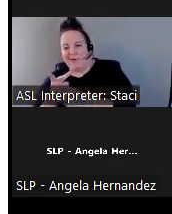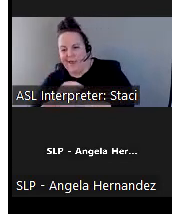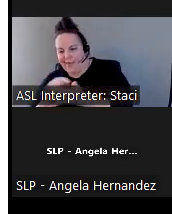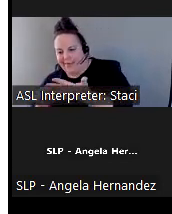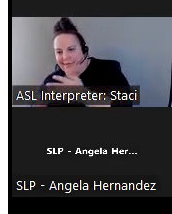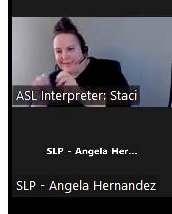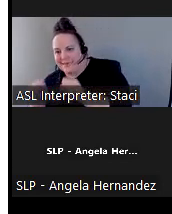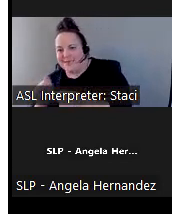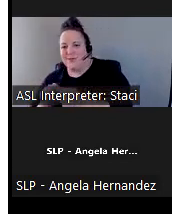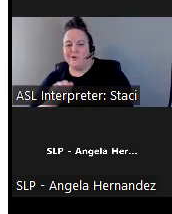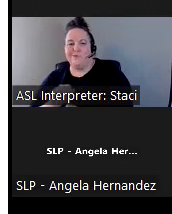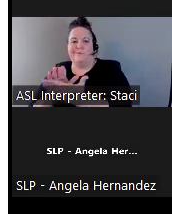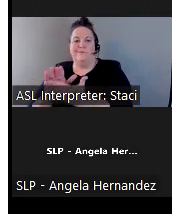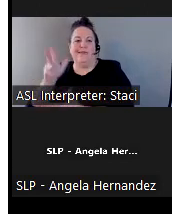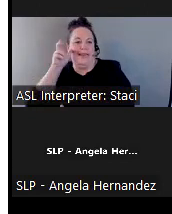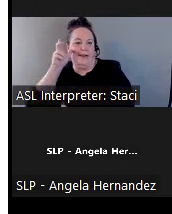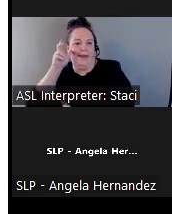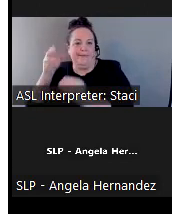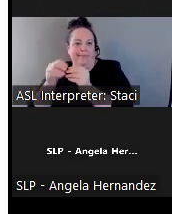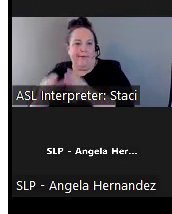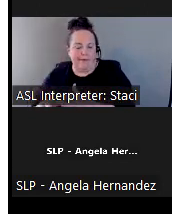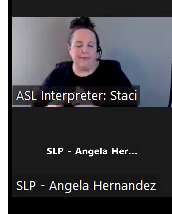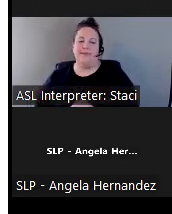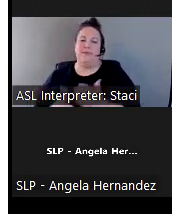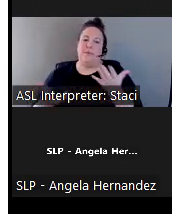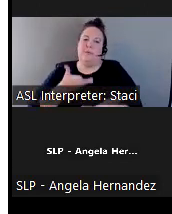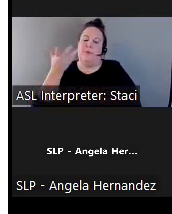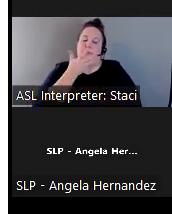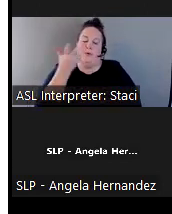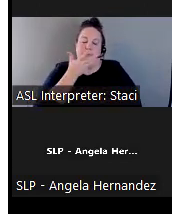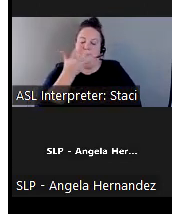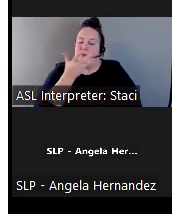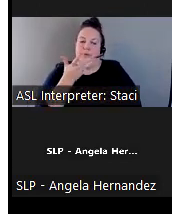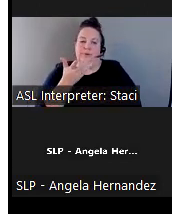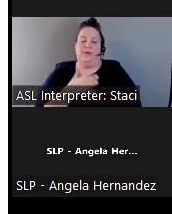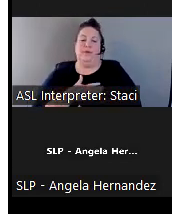system to address his hearing loss in Texas," right? And so that's a big deal.